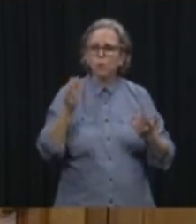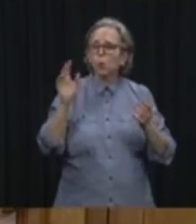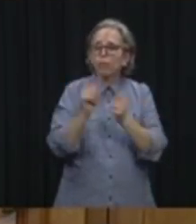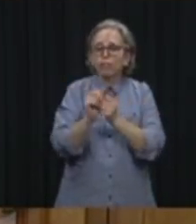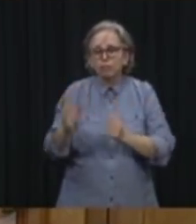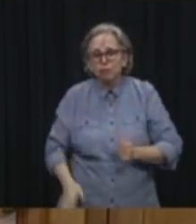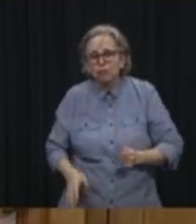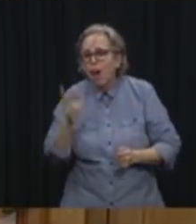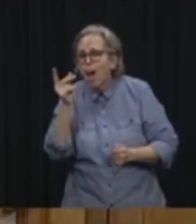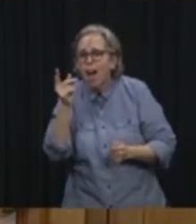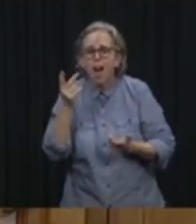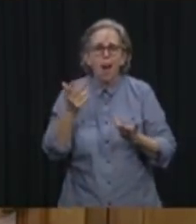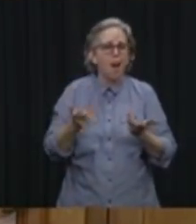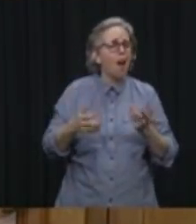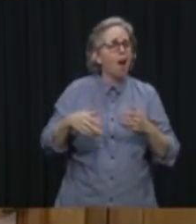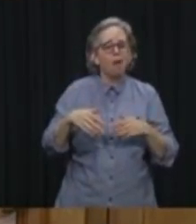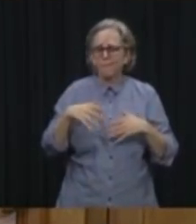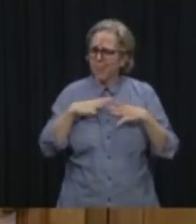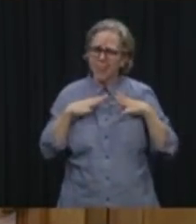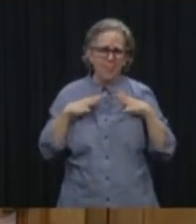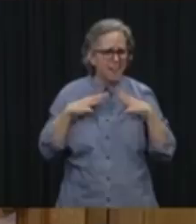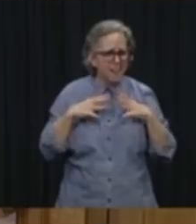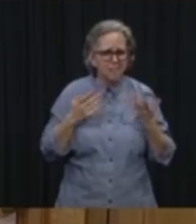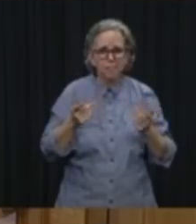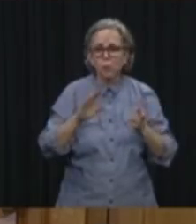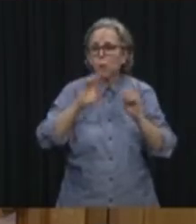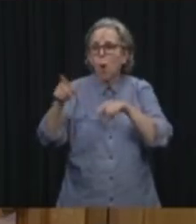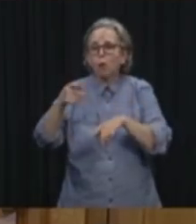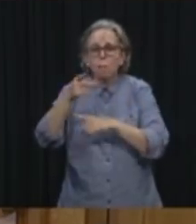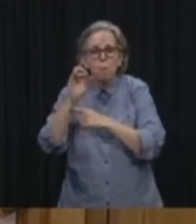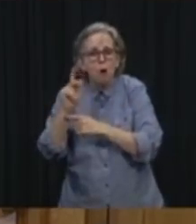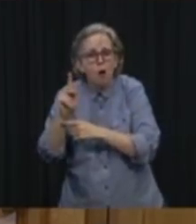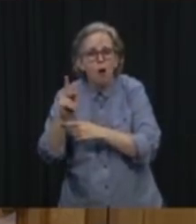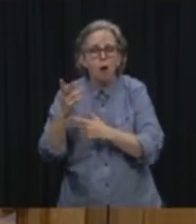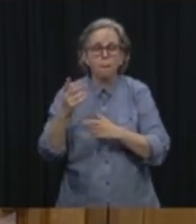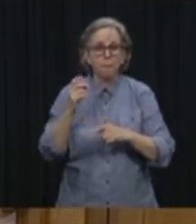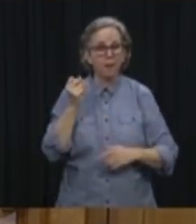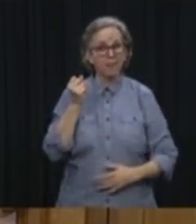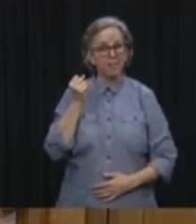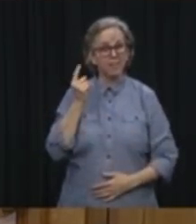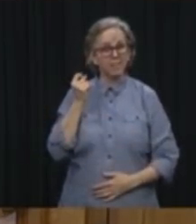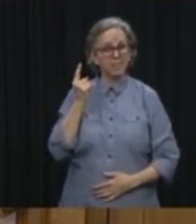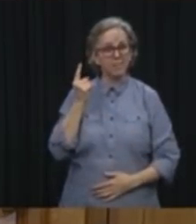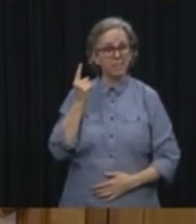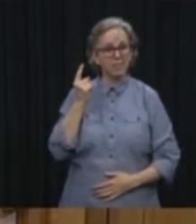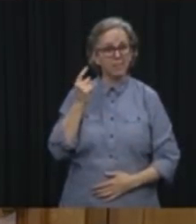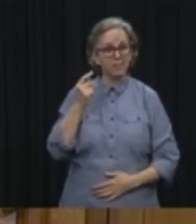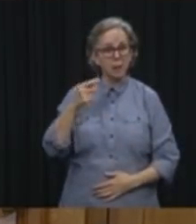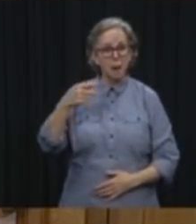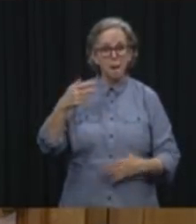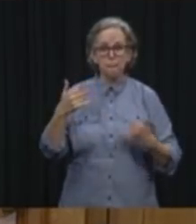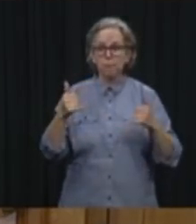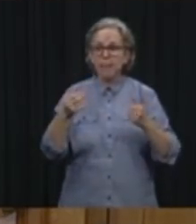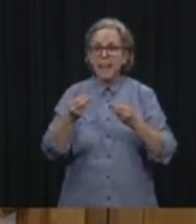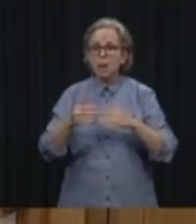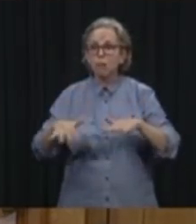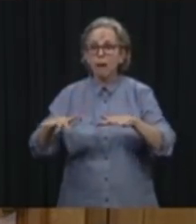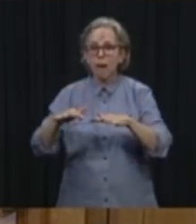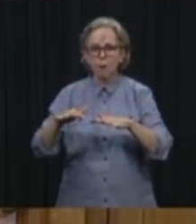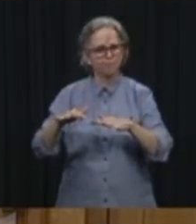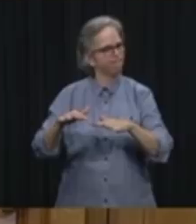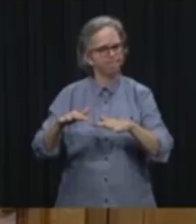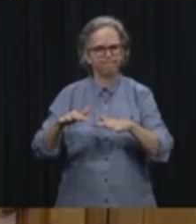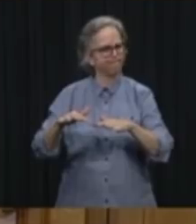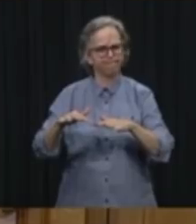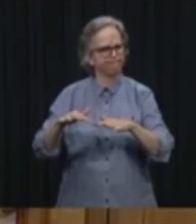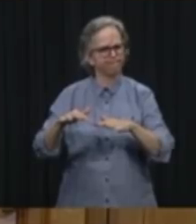go to a park. Although playgrounds, which are particularly susceptible to the spread disease,